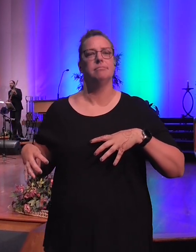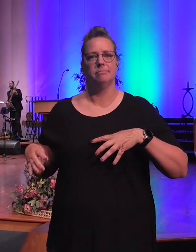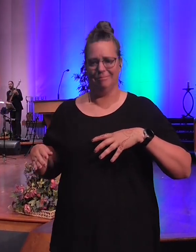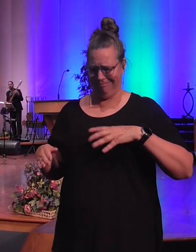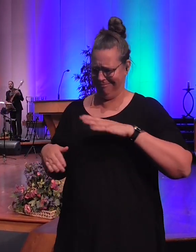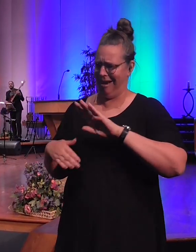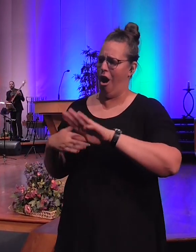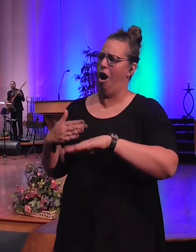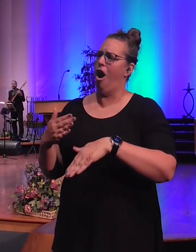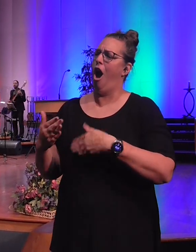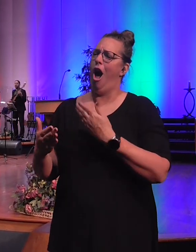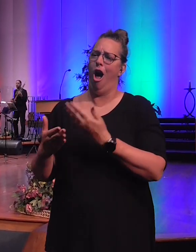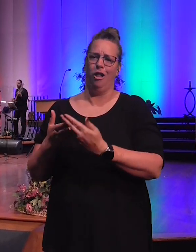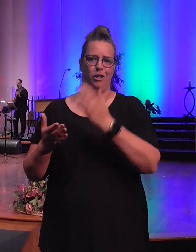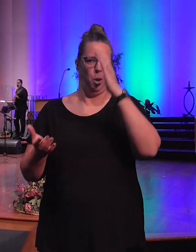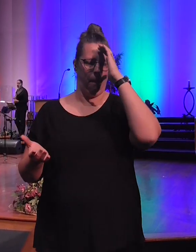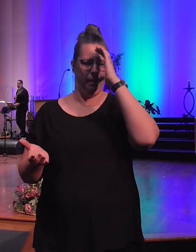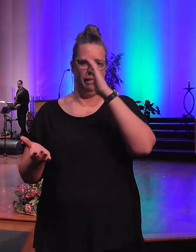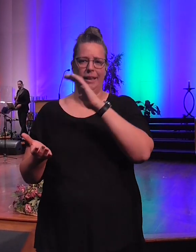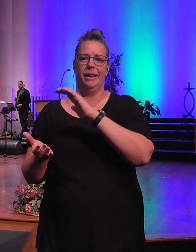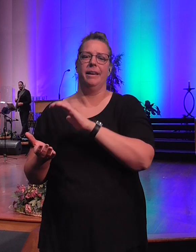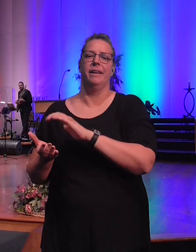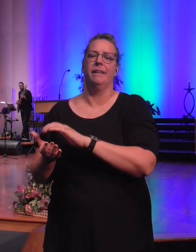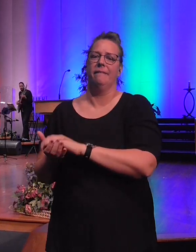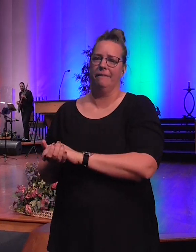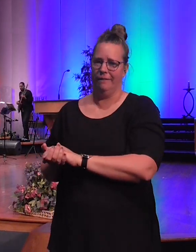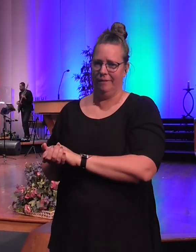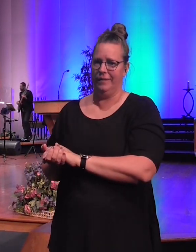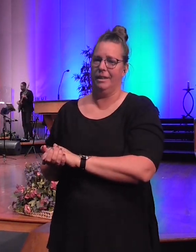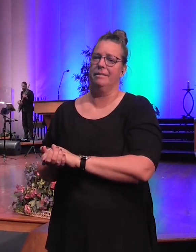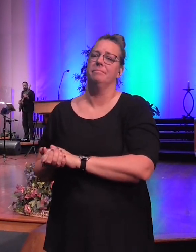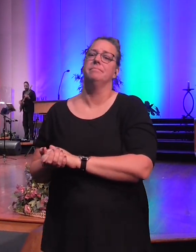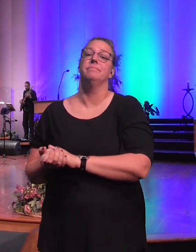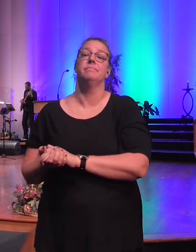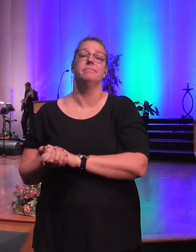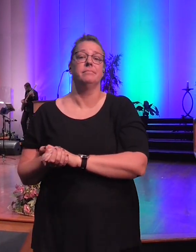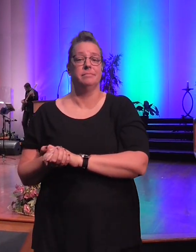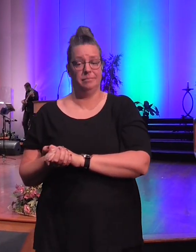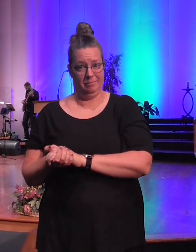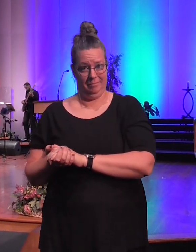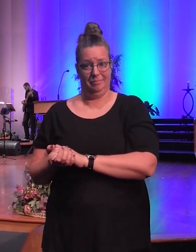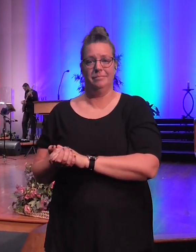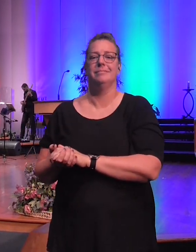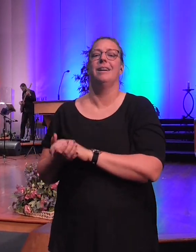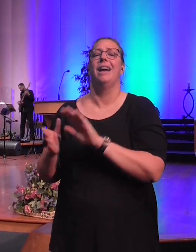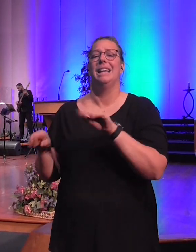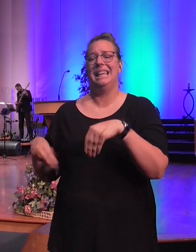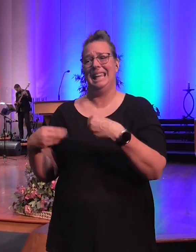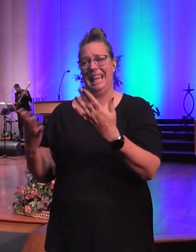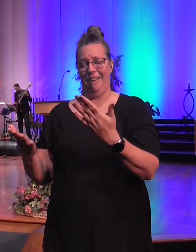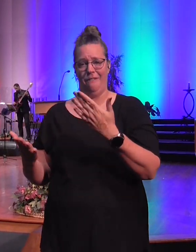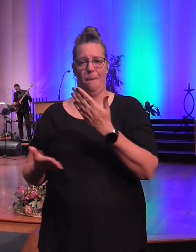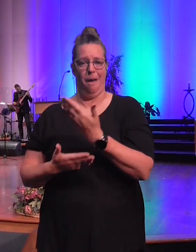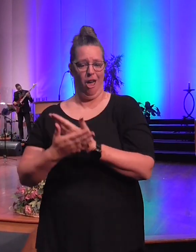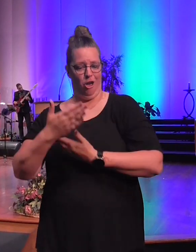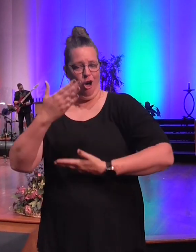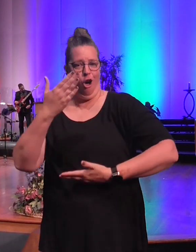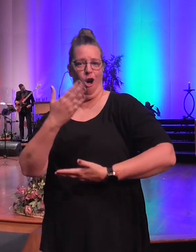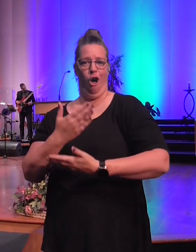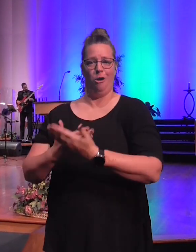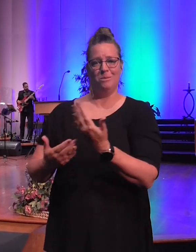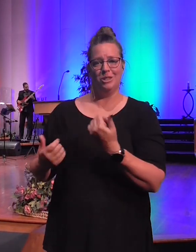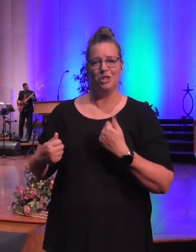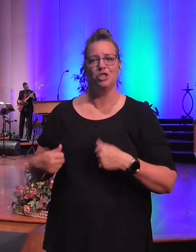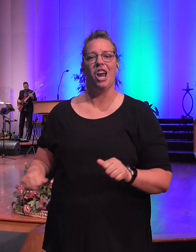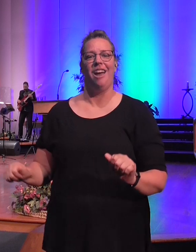oh, you can't believe, just give these loving arms a try,